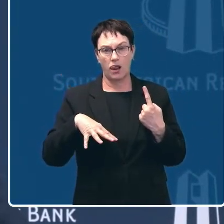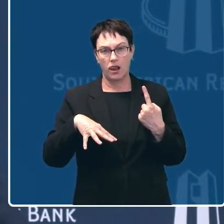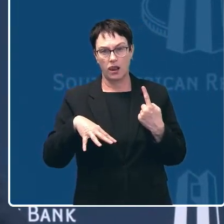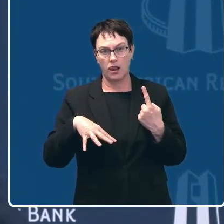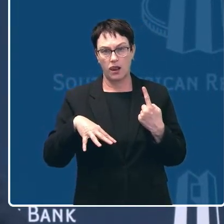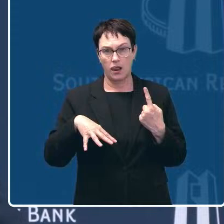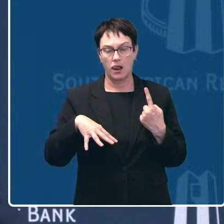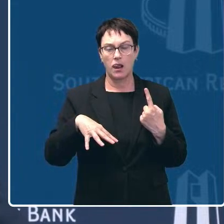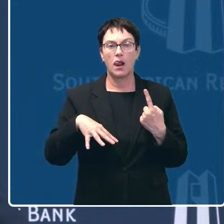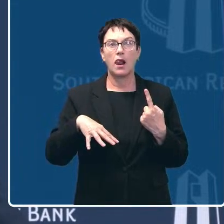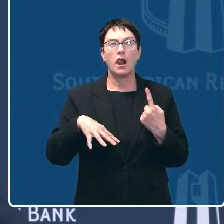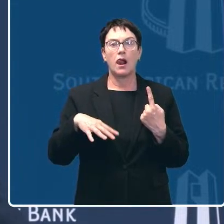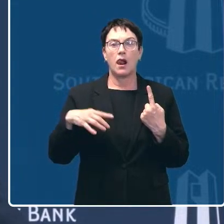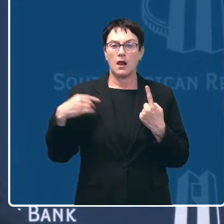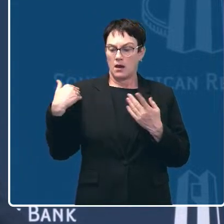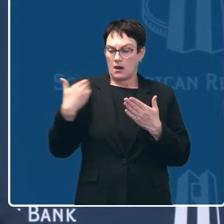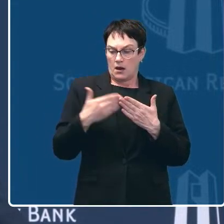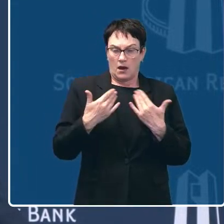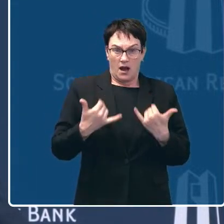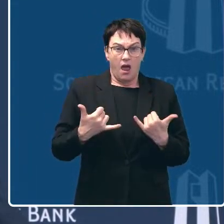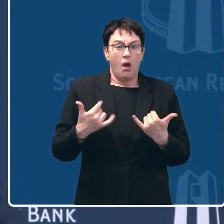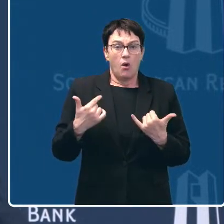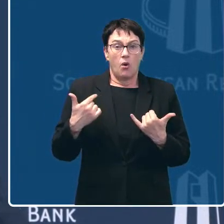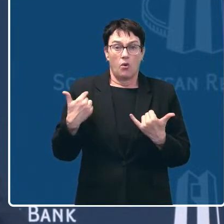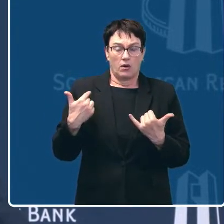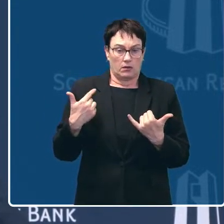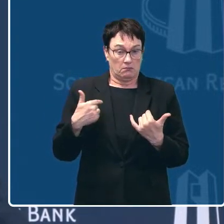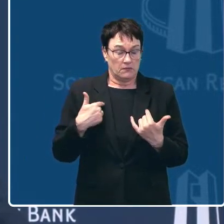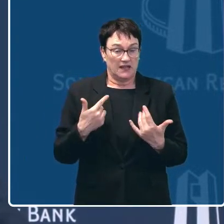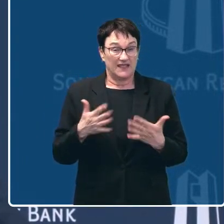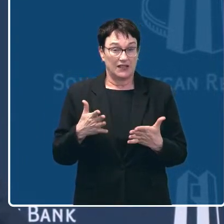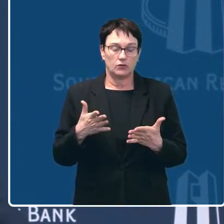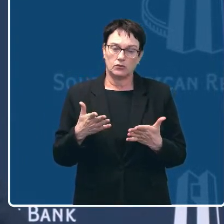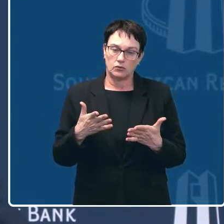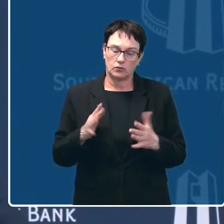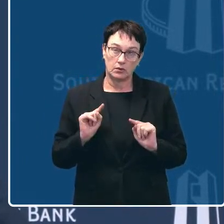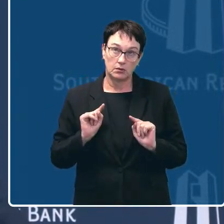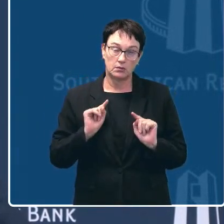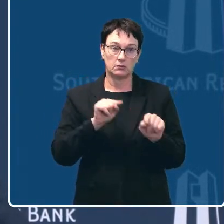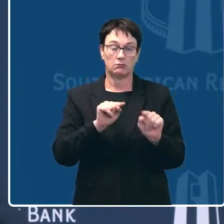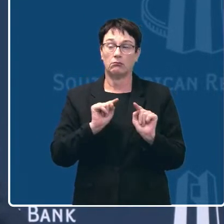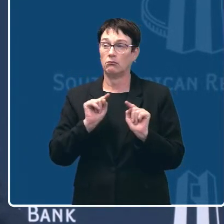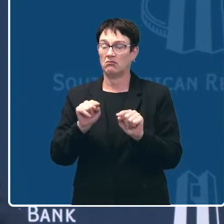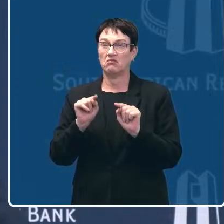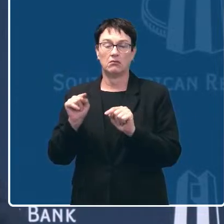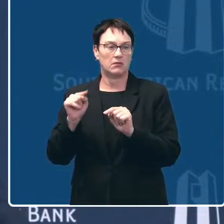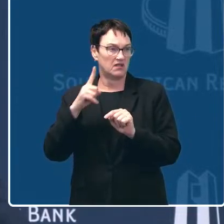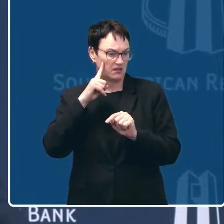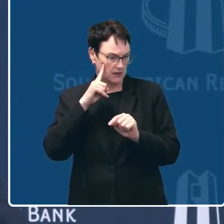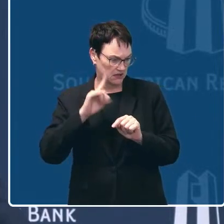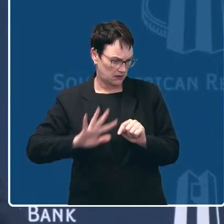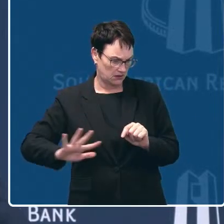I have attended in total no less than 5